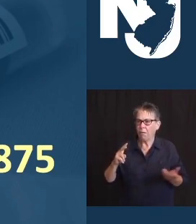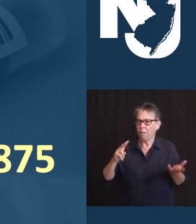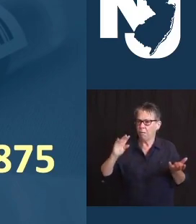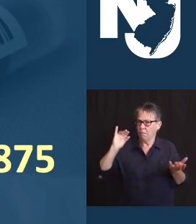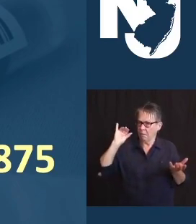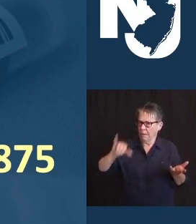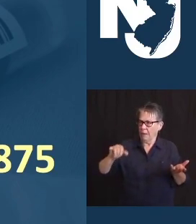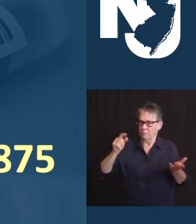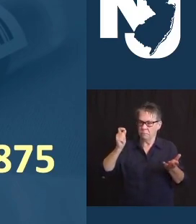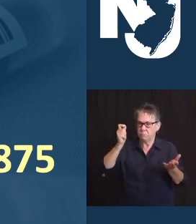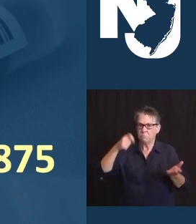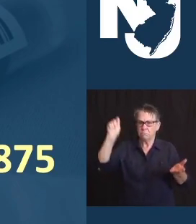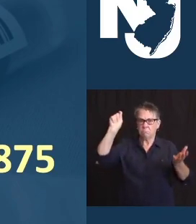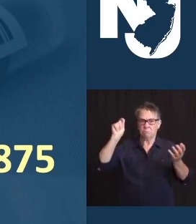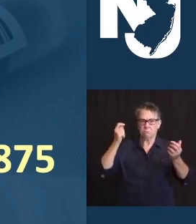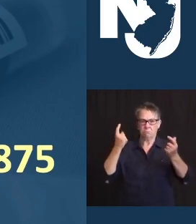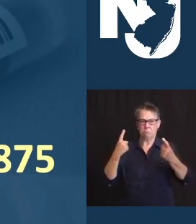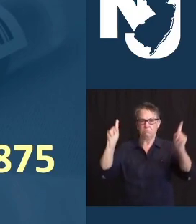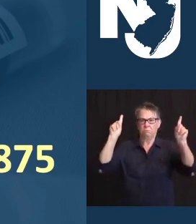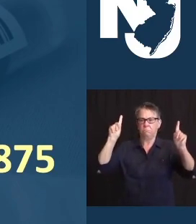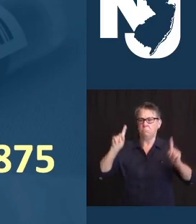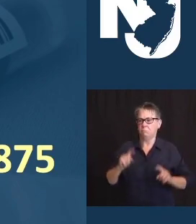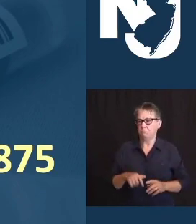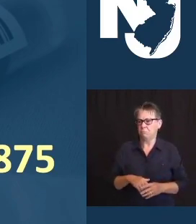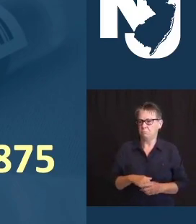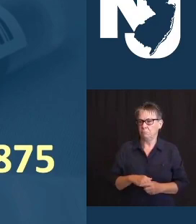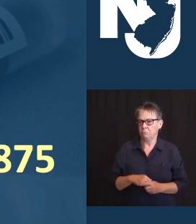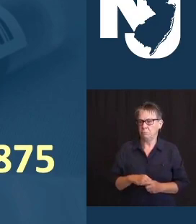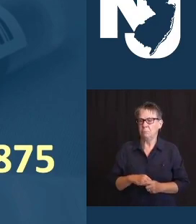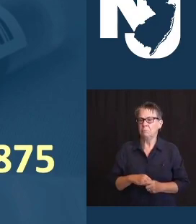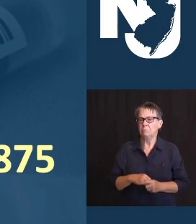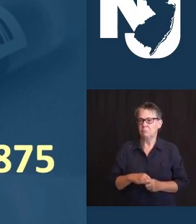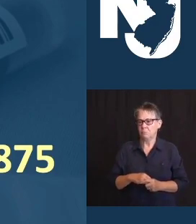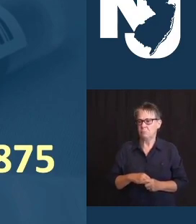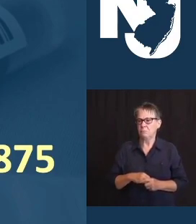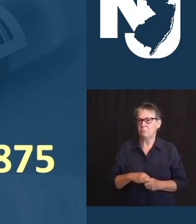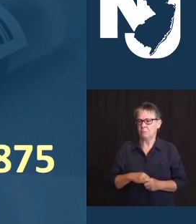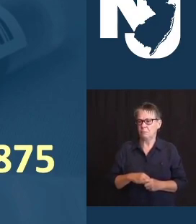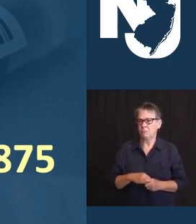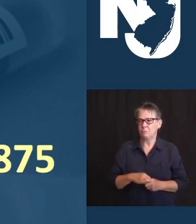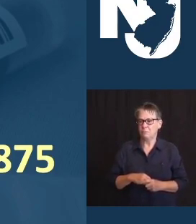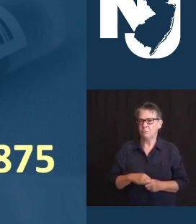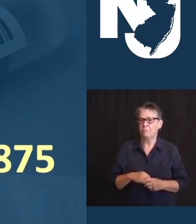moment and reflect on that. Again, the first day we can say that since March 10.